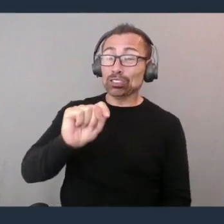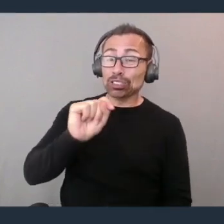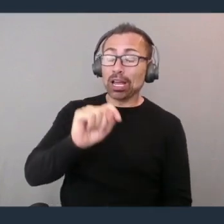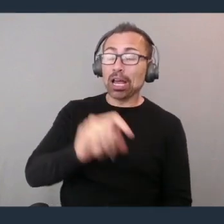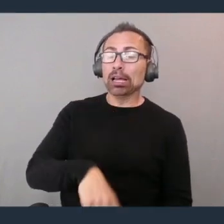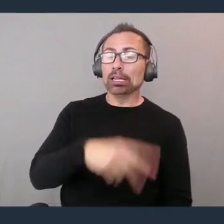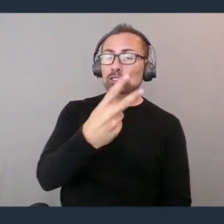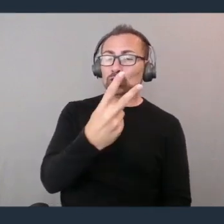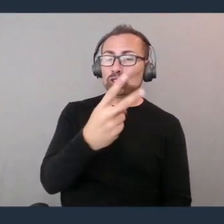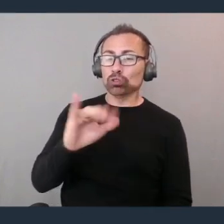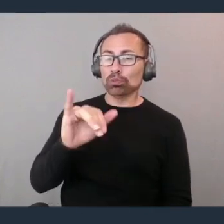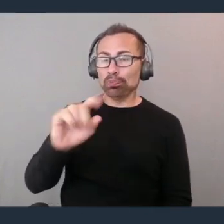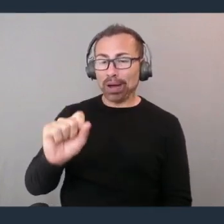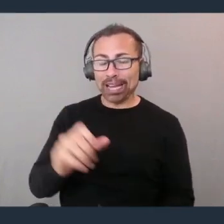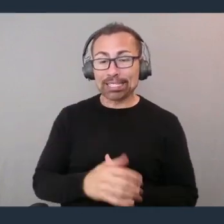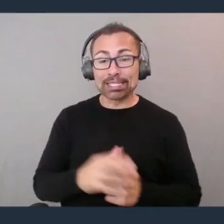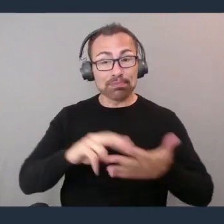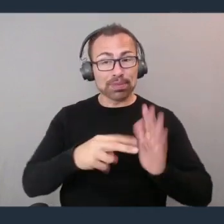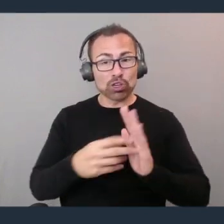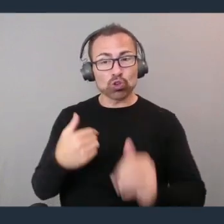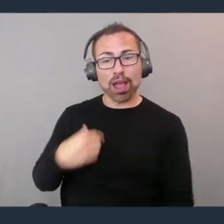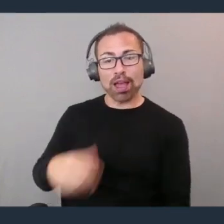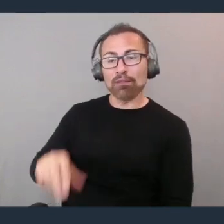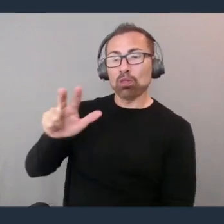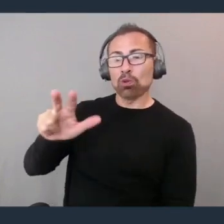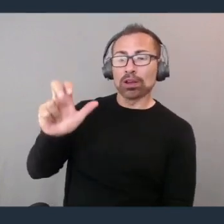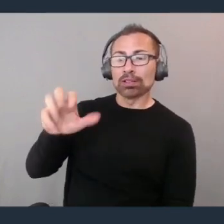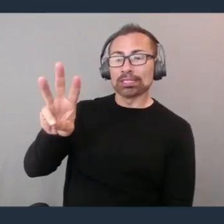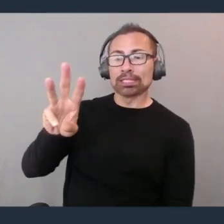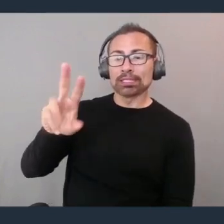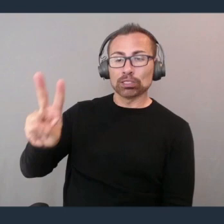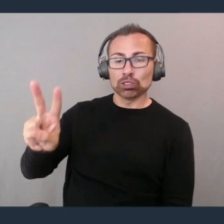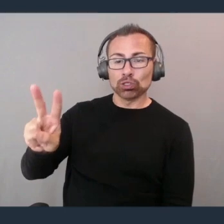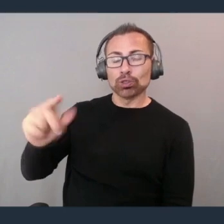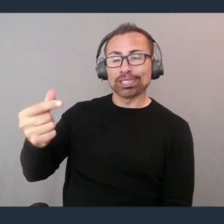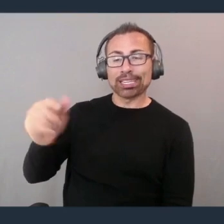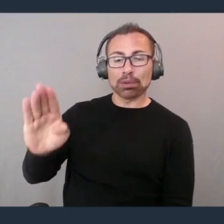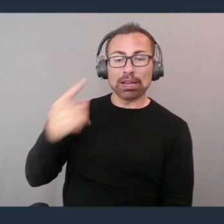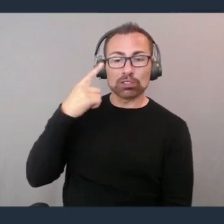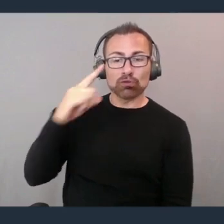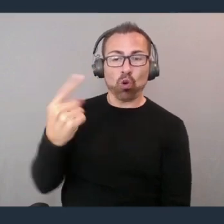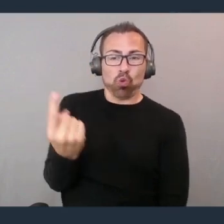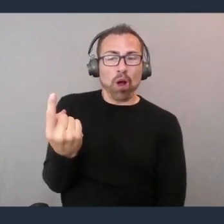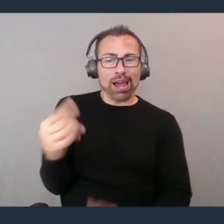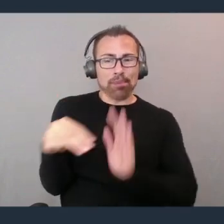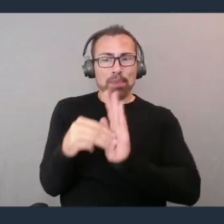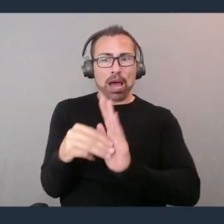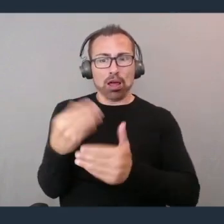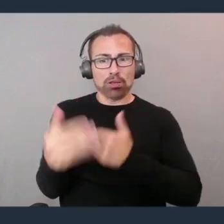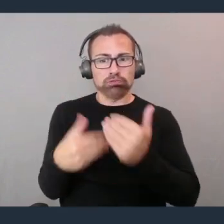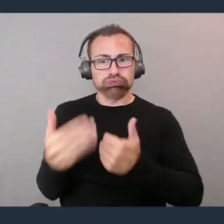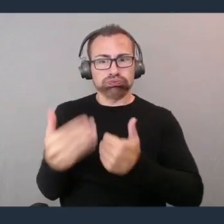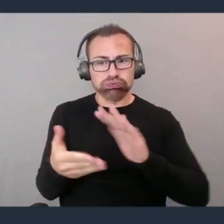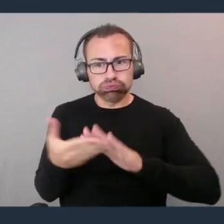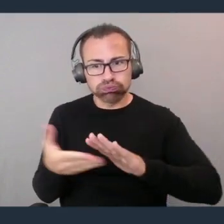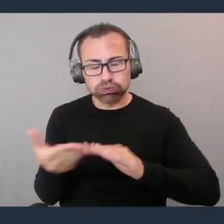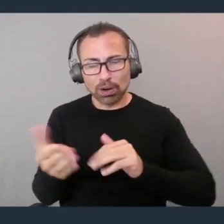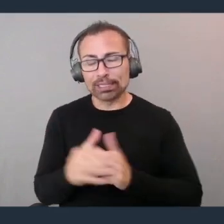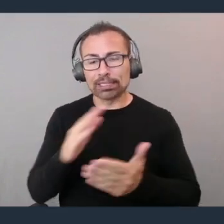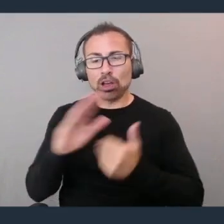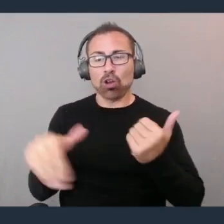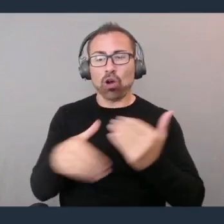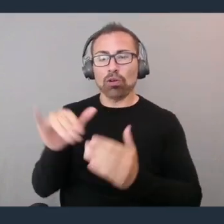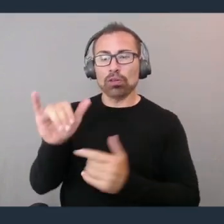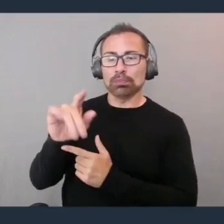352 gigabytes just for a single model to process. And all of those bytes have to be used for the